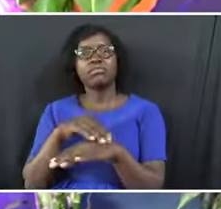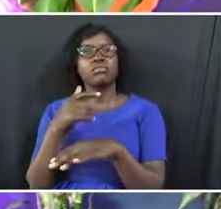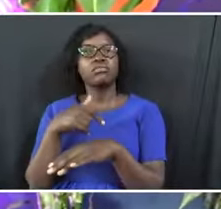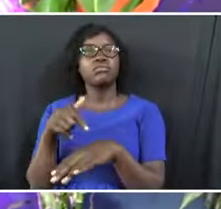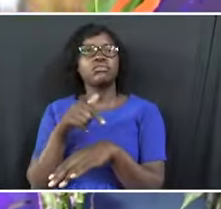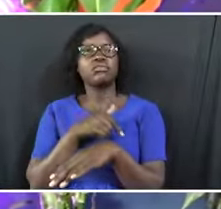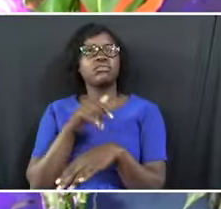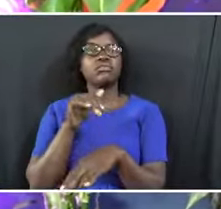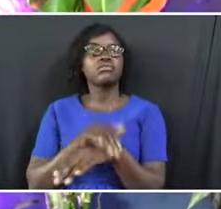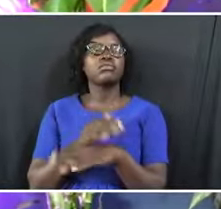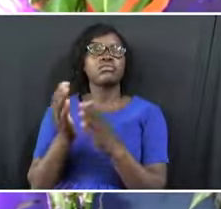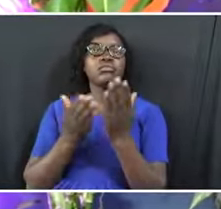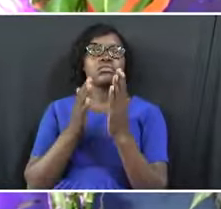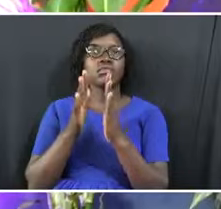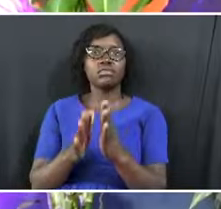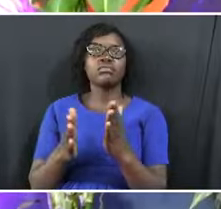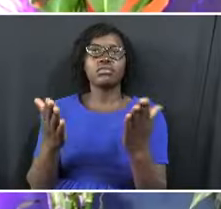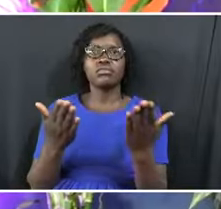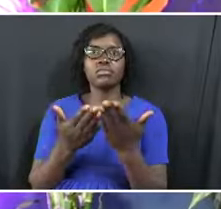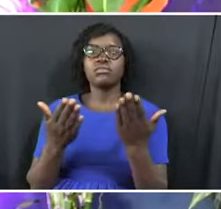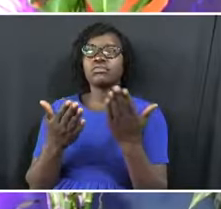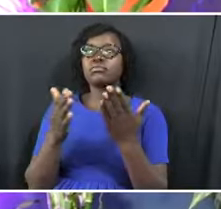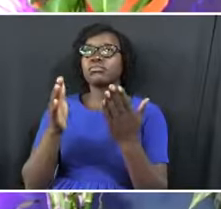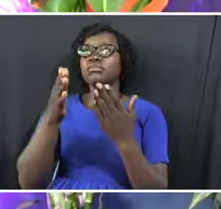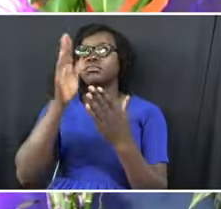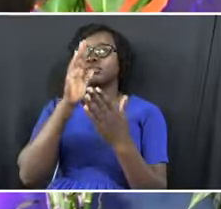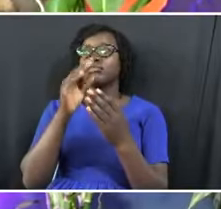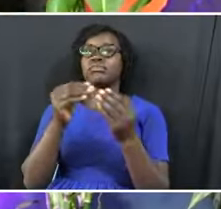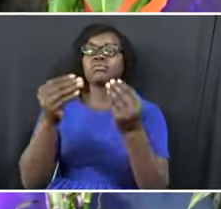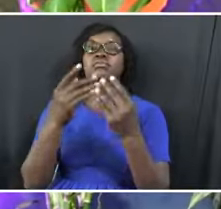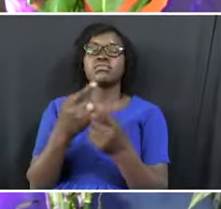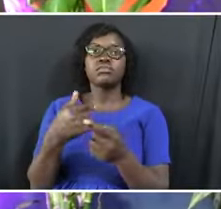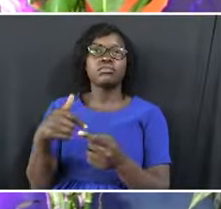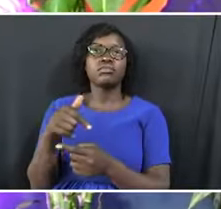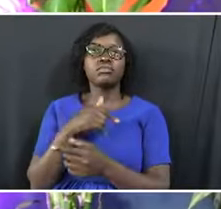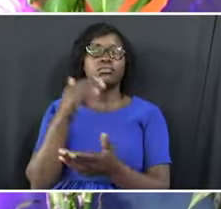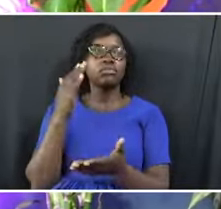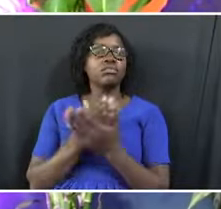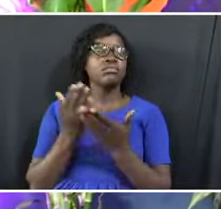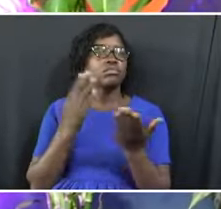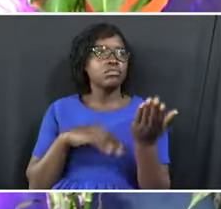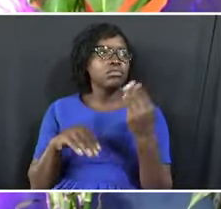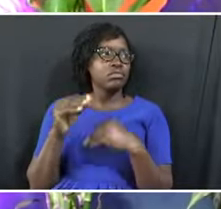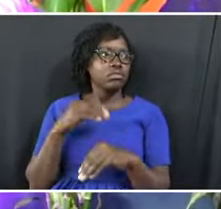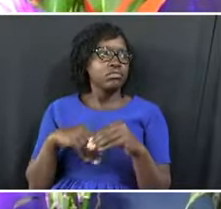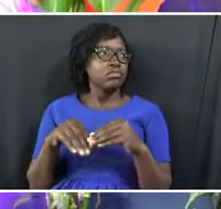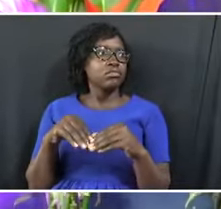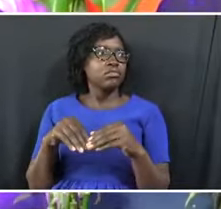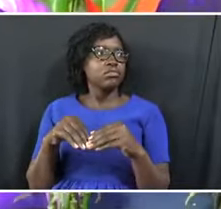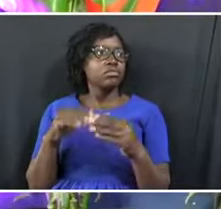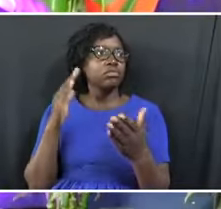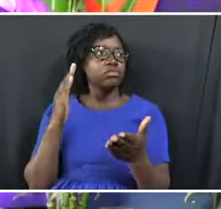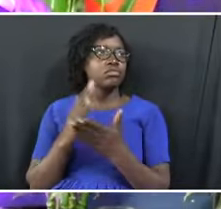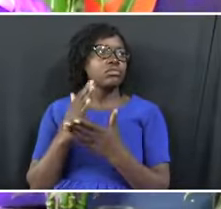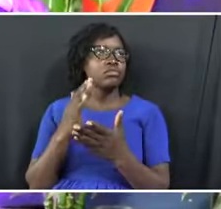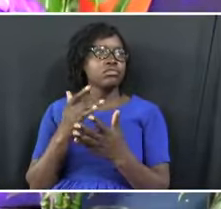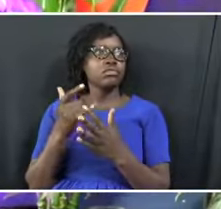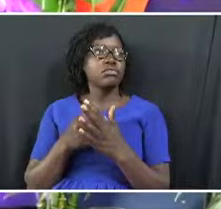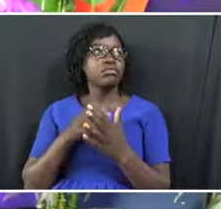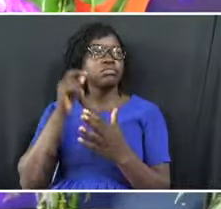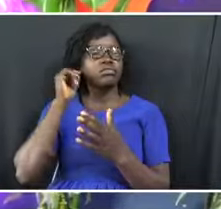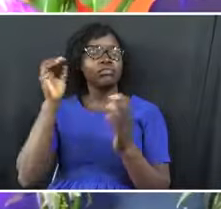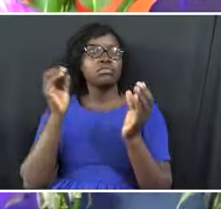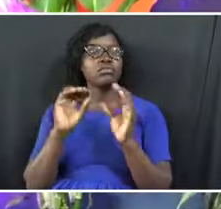good stewards of what he has given us. Let us desist from corruption. Let us desist from